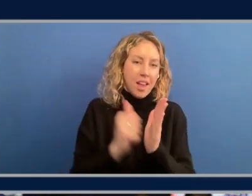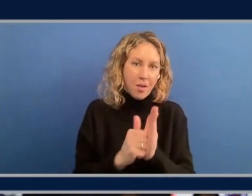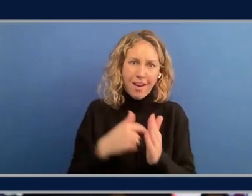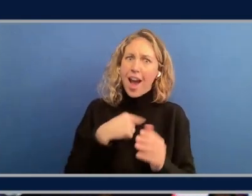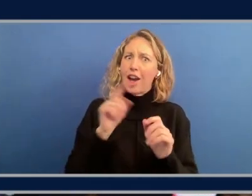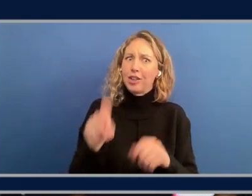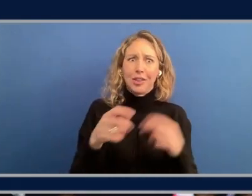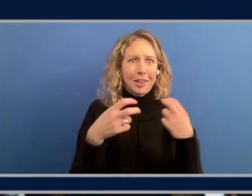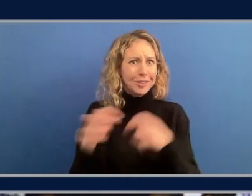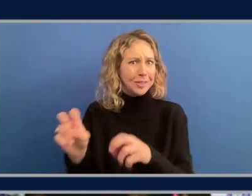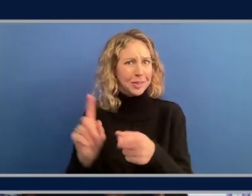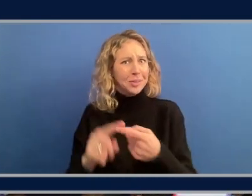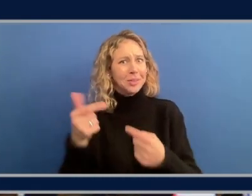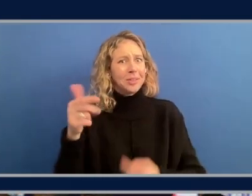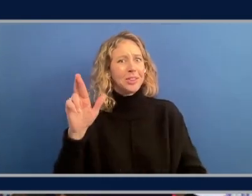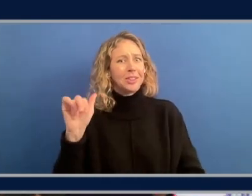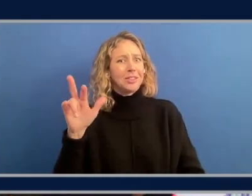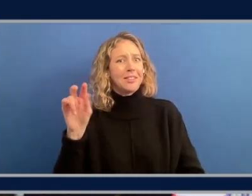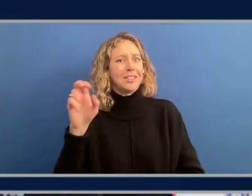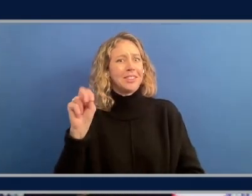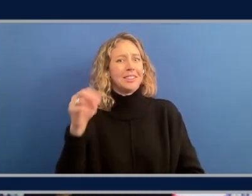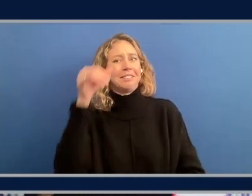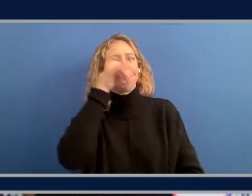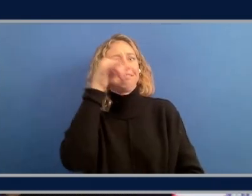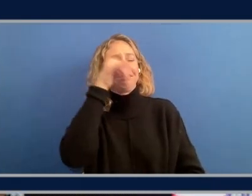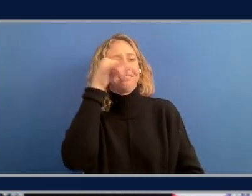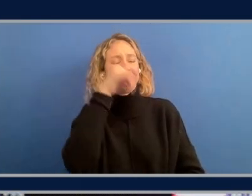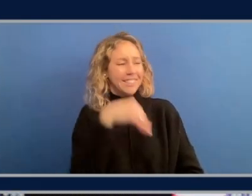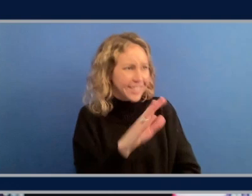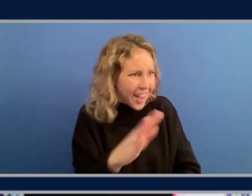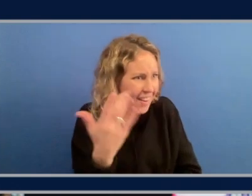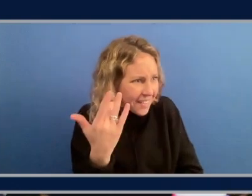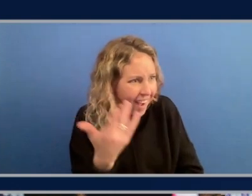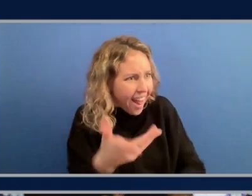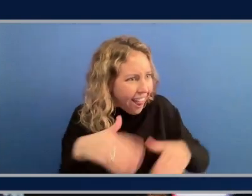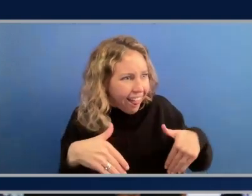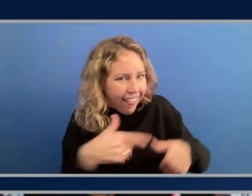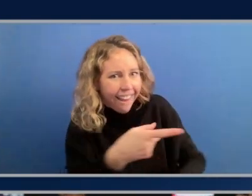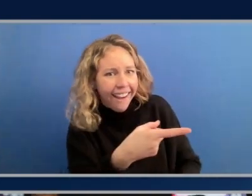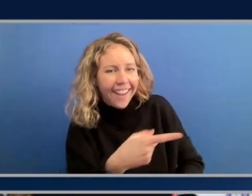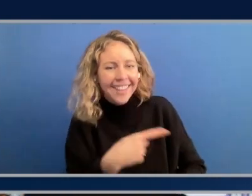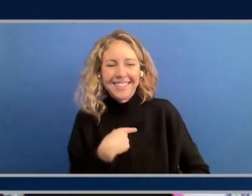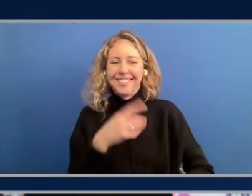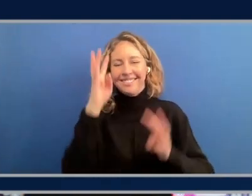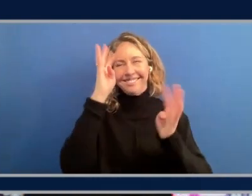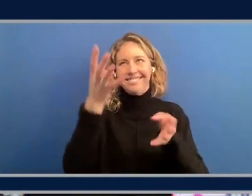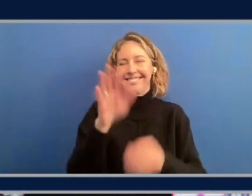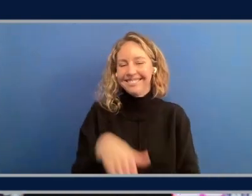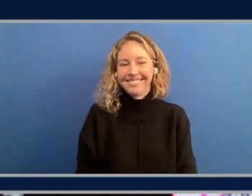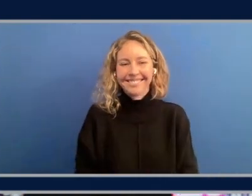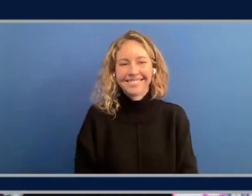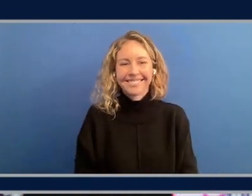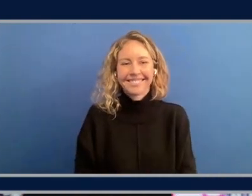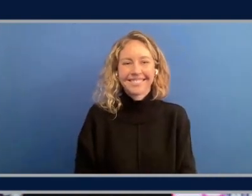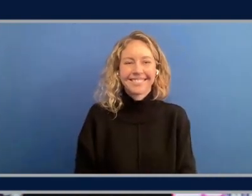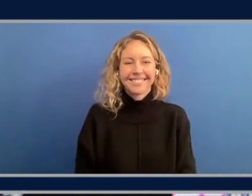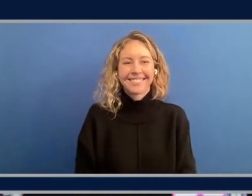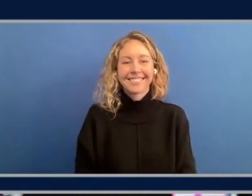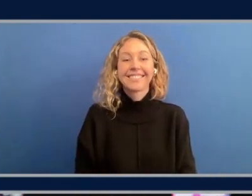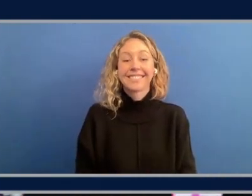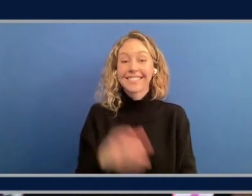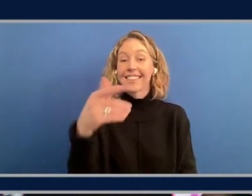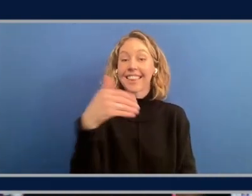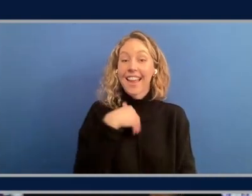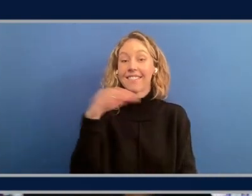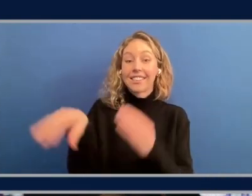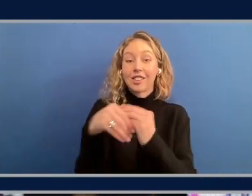Yeah. What are Why you doing? haven't? Yeah. What are you doing? Okay, and yeah, we have an additional